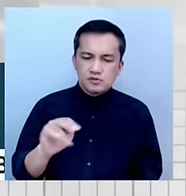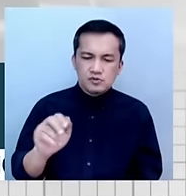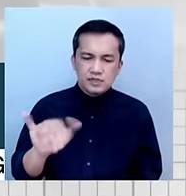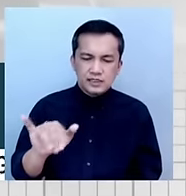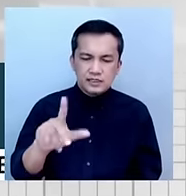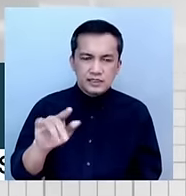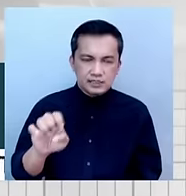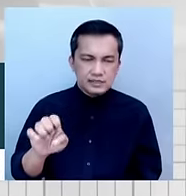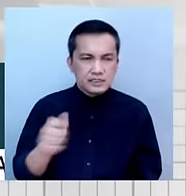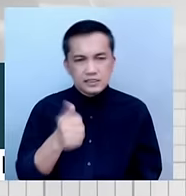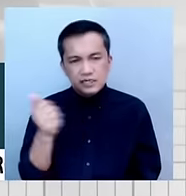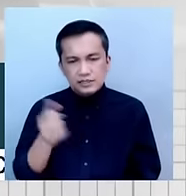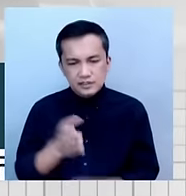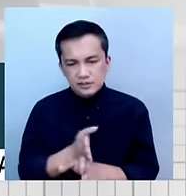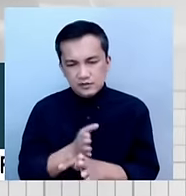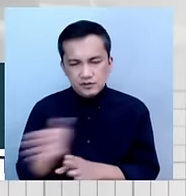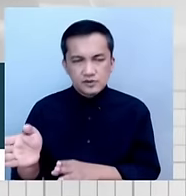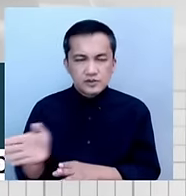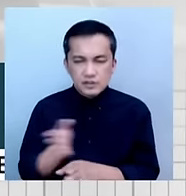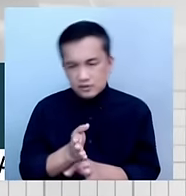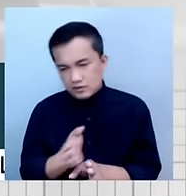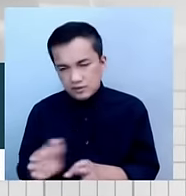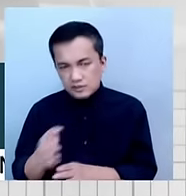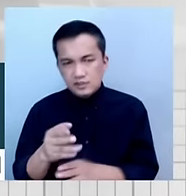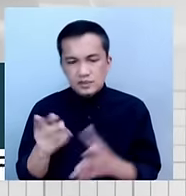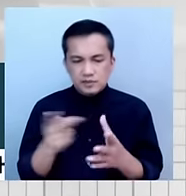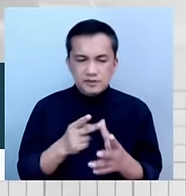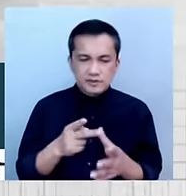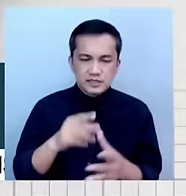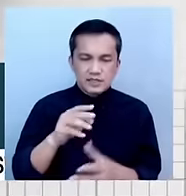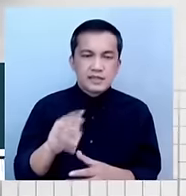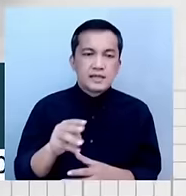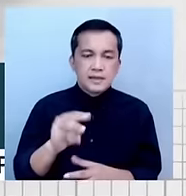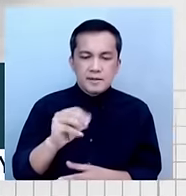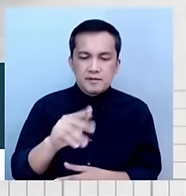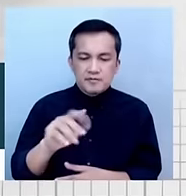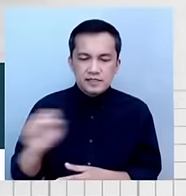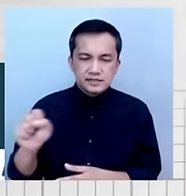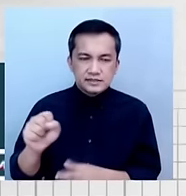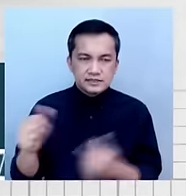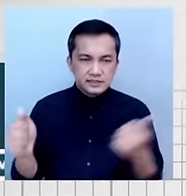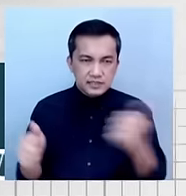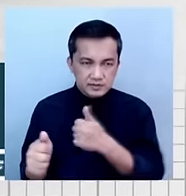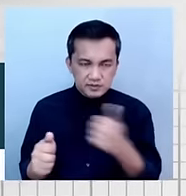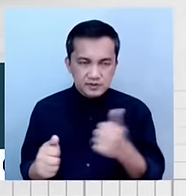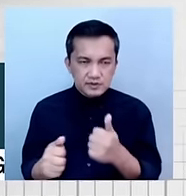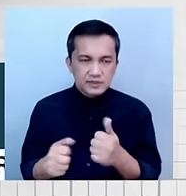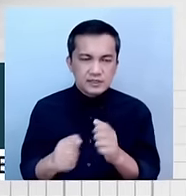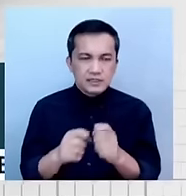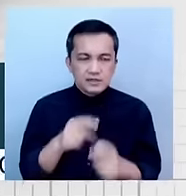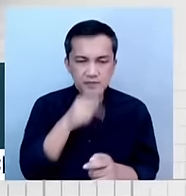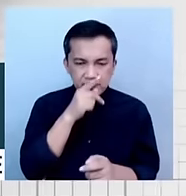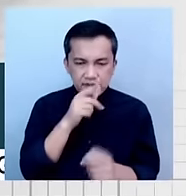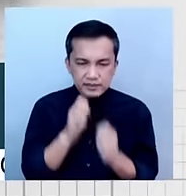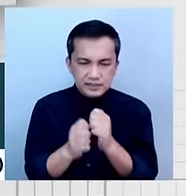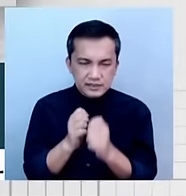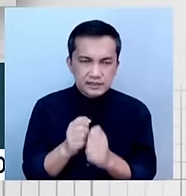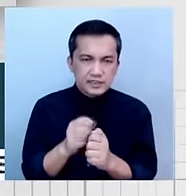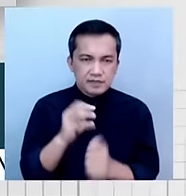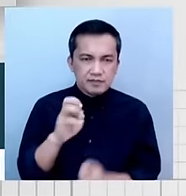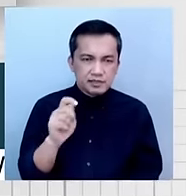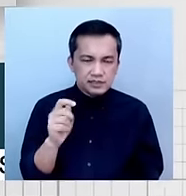routes, prioritize mass public transport, as well as privatize the EDSA busway system, MRT3